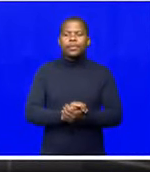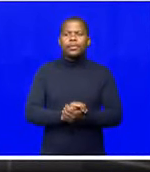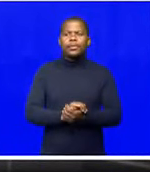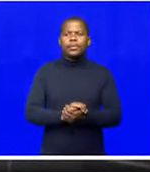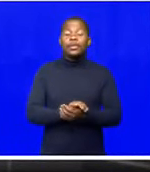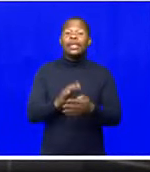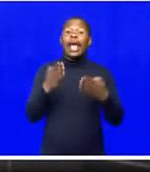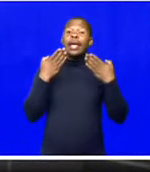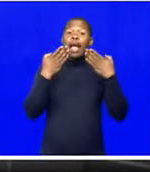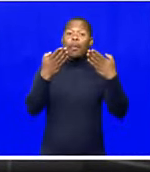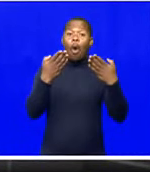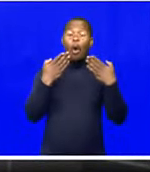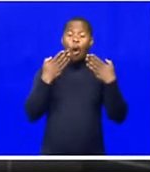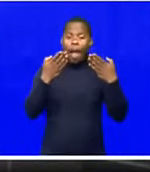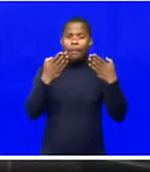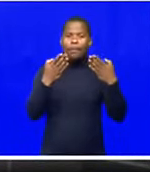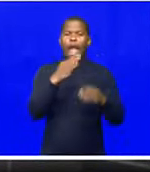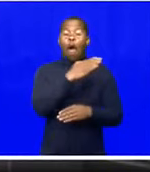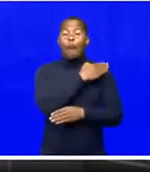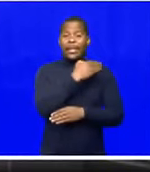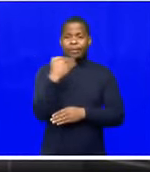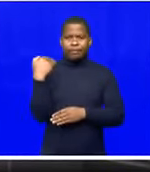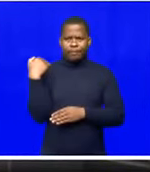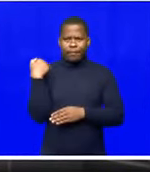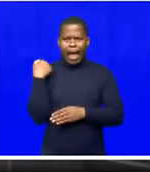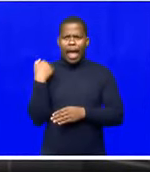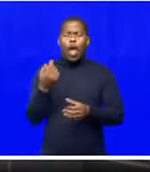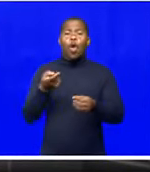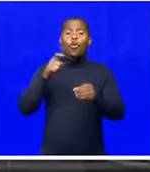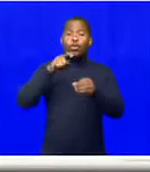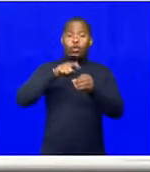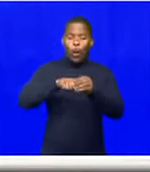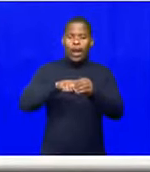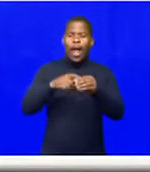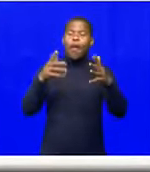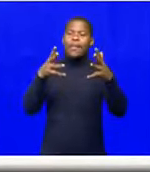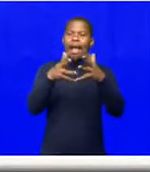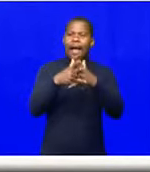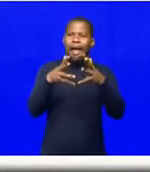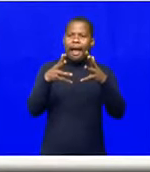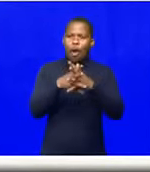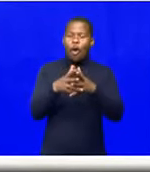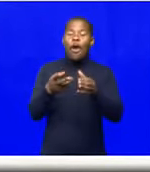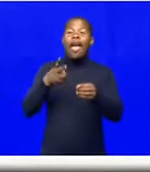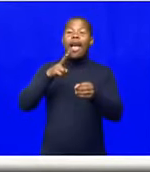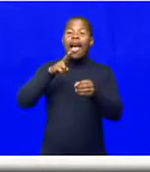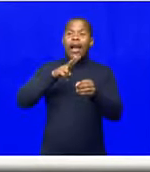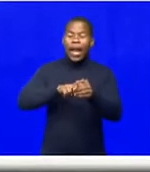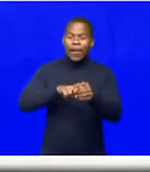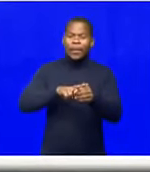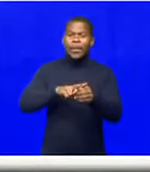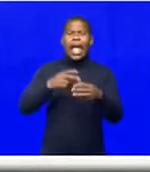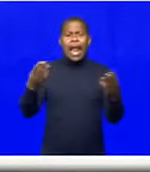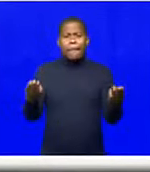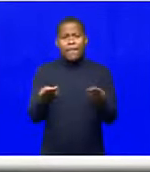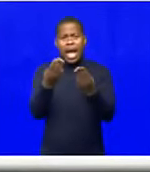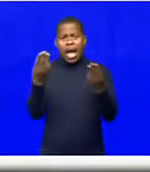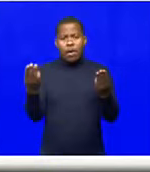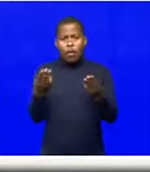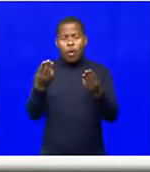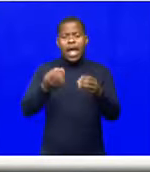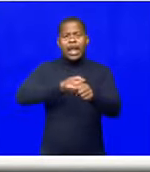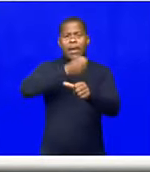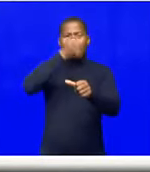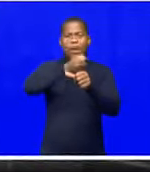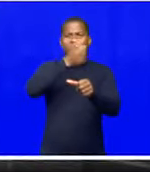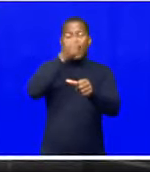host of the sacrament, not only today but host the people who are going to be working for this sacrament here